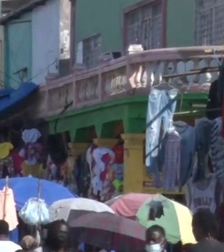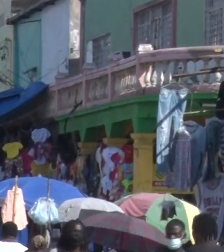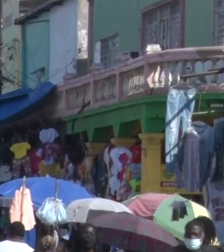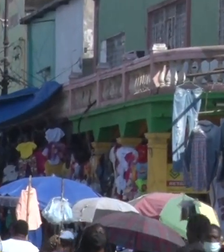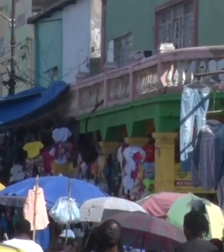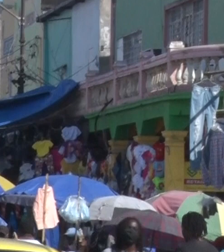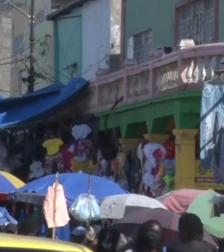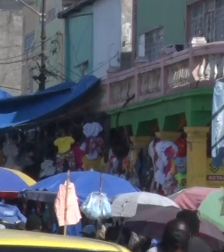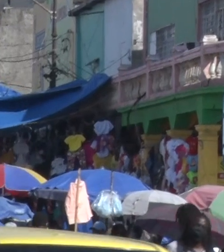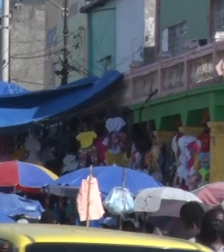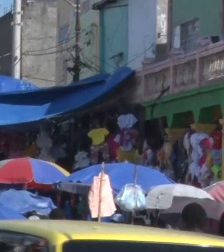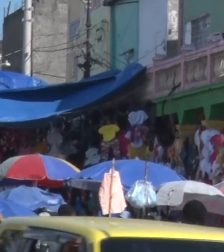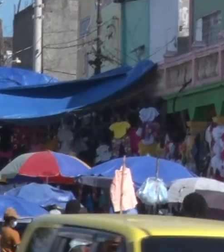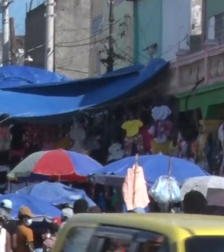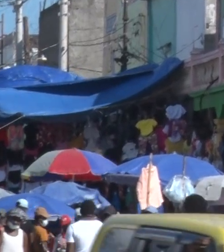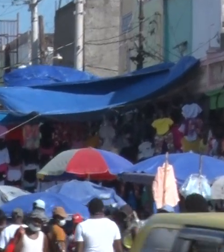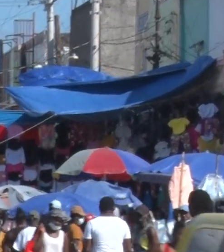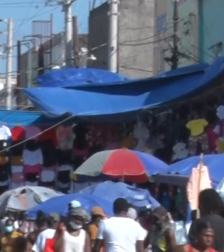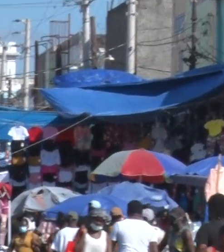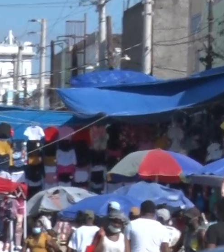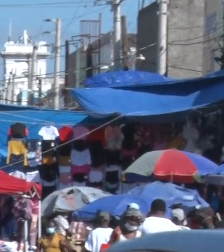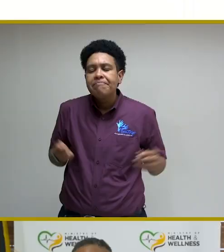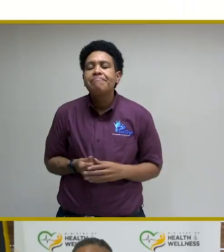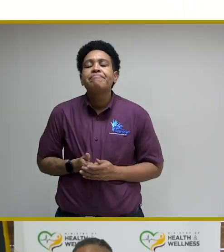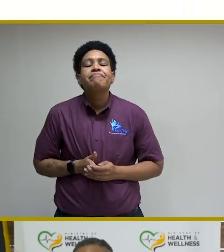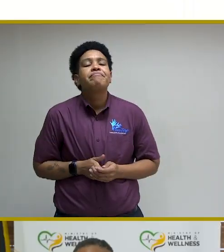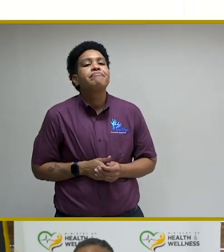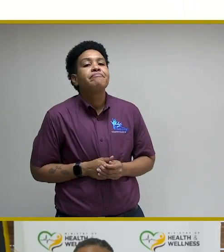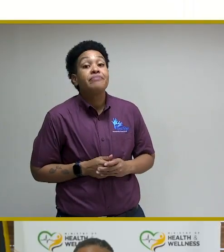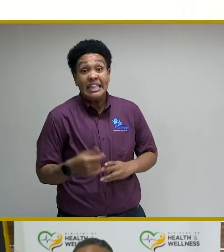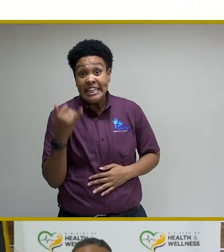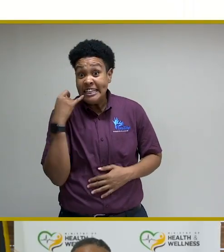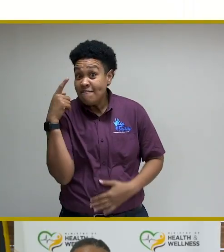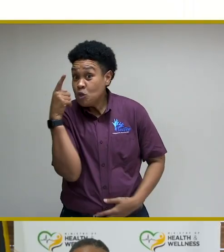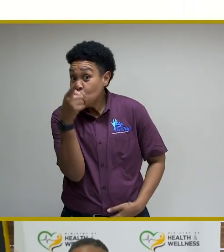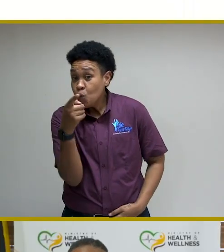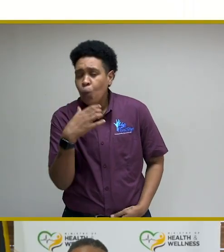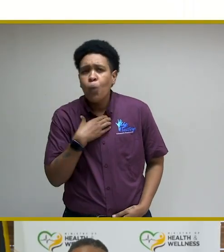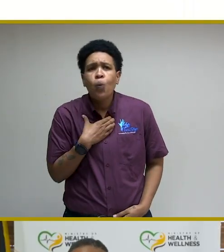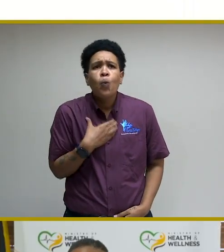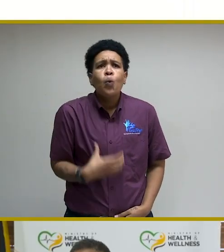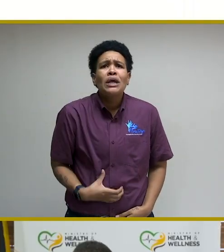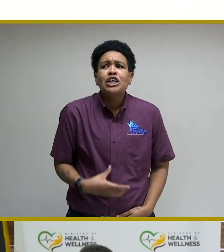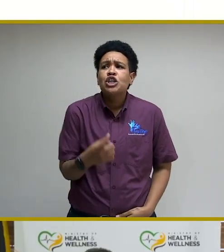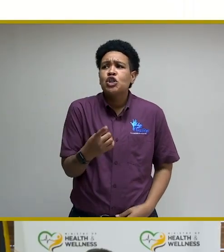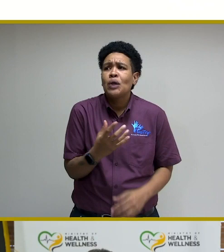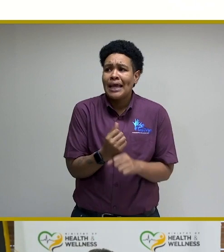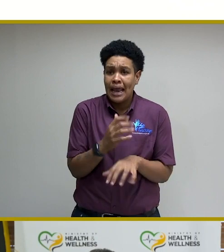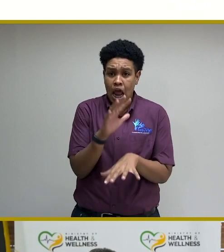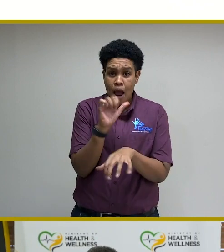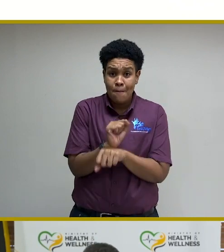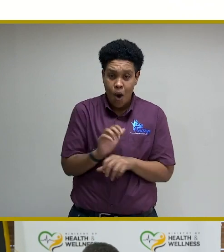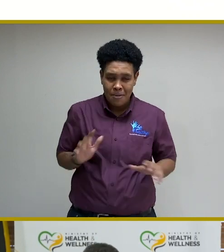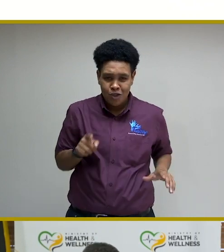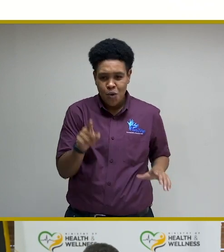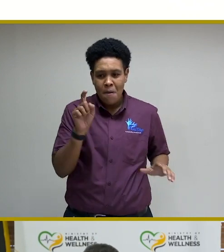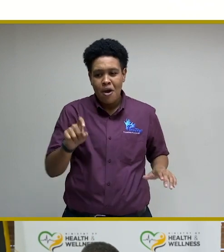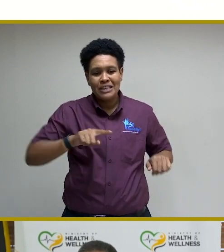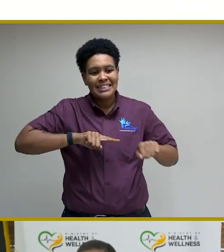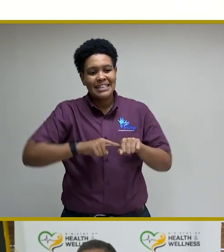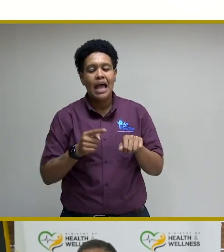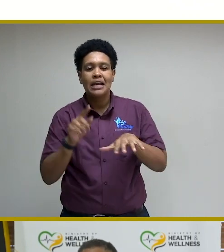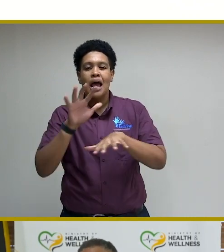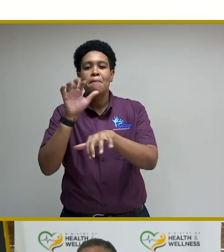health departments, websites, and walk-ins. If you wish to get an appointment, you must start